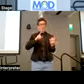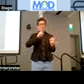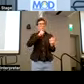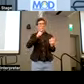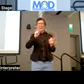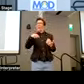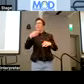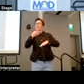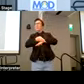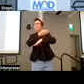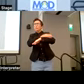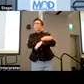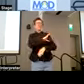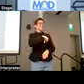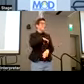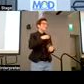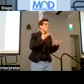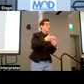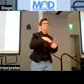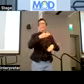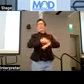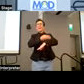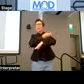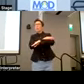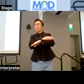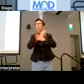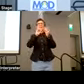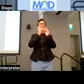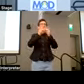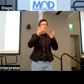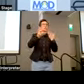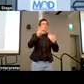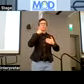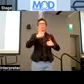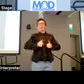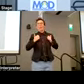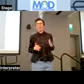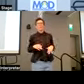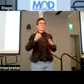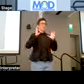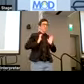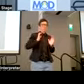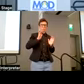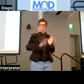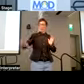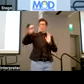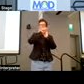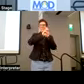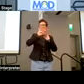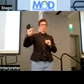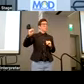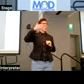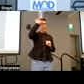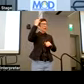services, improved digital experience for our customers, our residents, our visitors, and our business like Commonwealth. And we kind of still forget about our